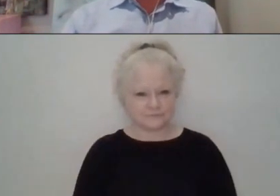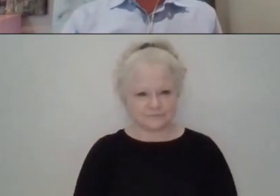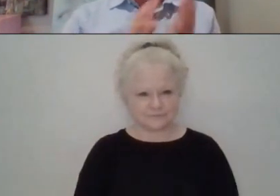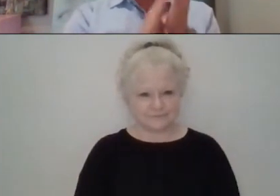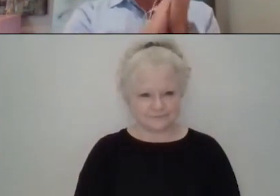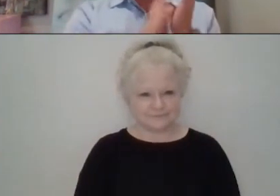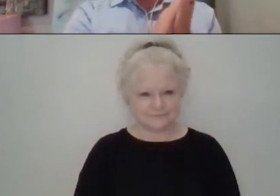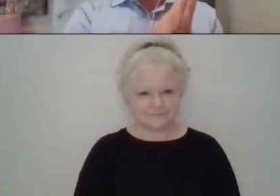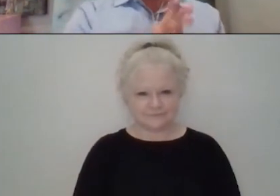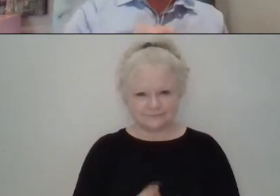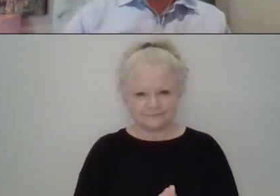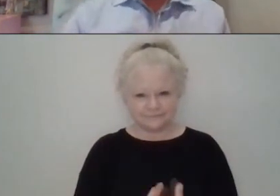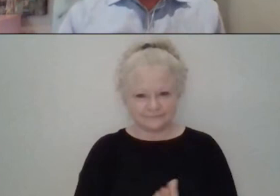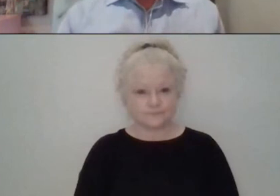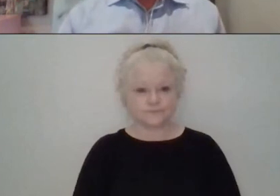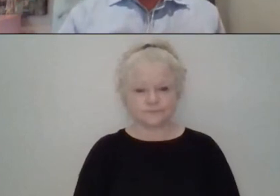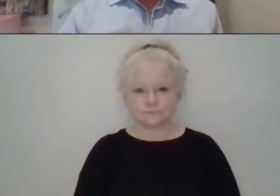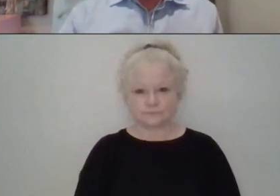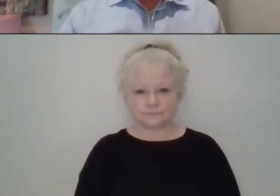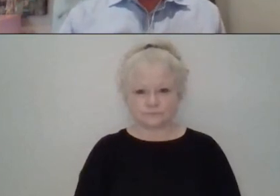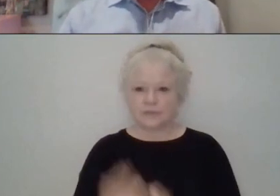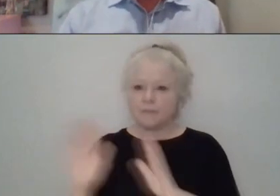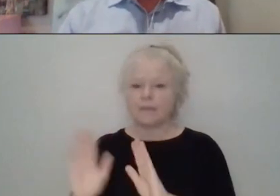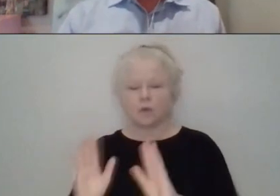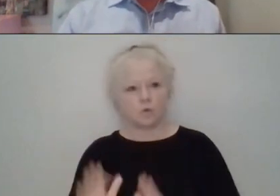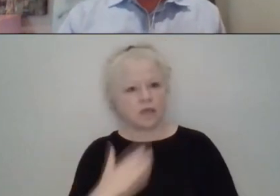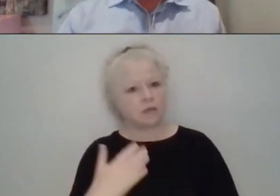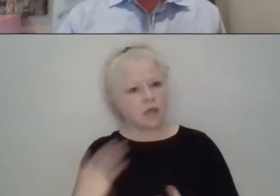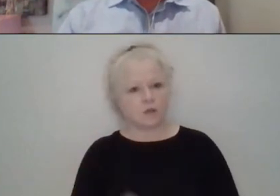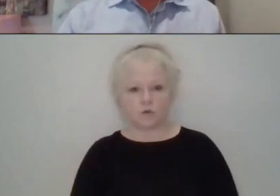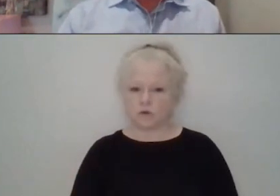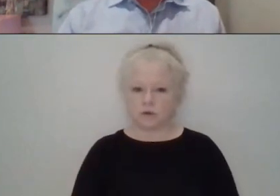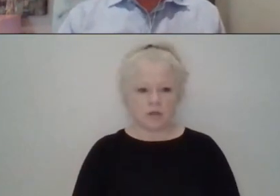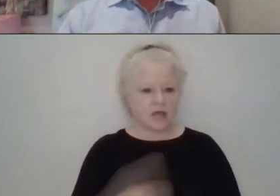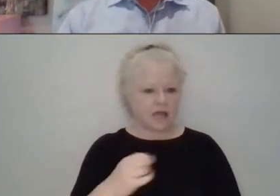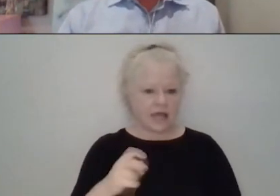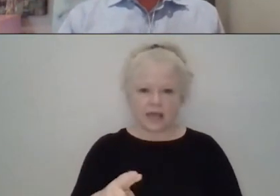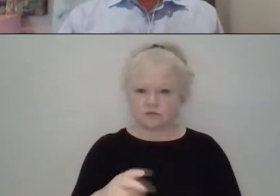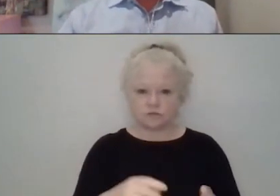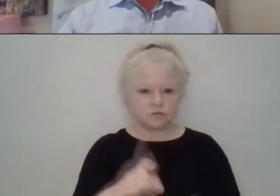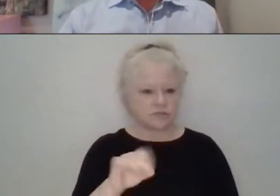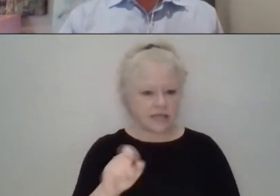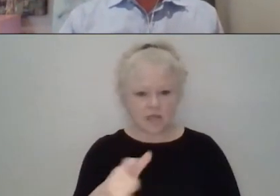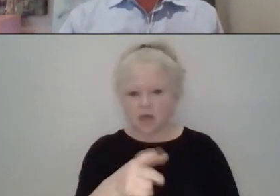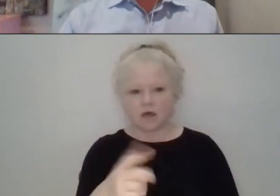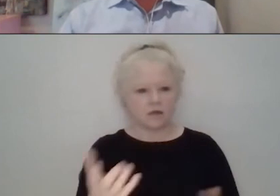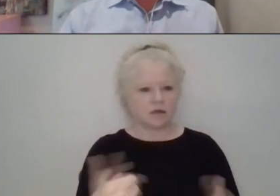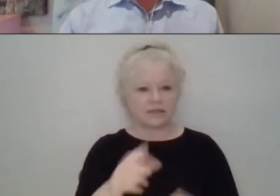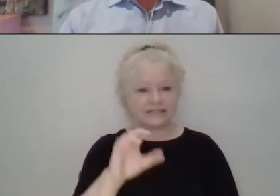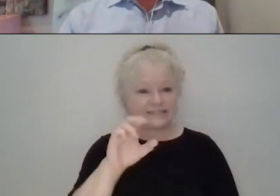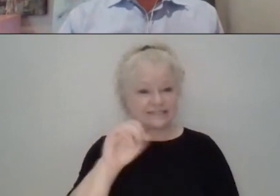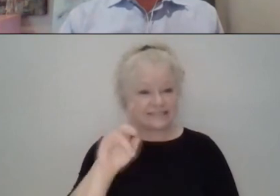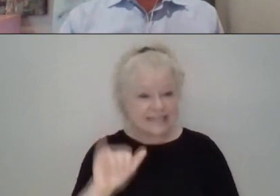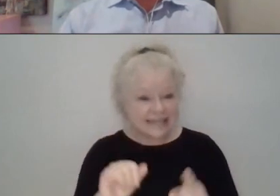you, Scott. Thank you. This truly has been great. Really, thank you. I mean, Hector, Carlos, Daniel, and of course, Cindy,